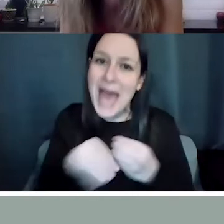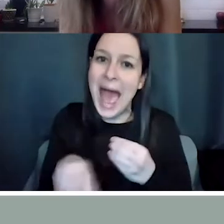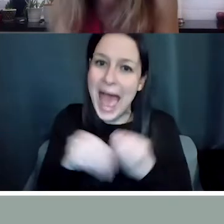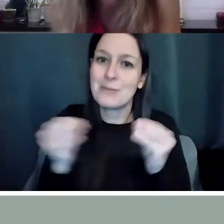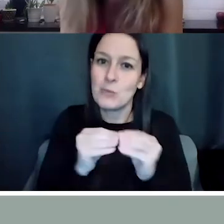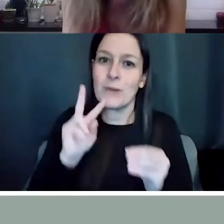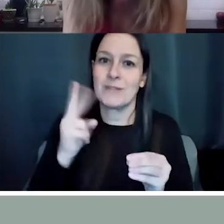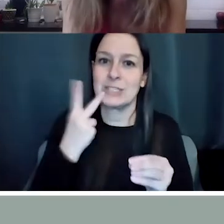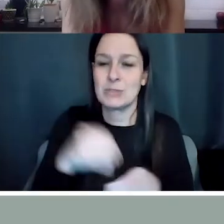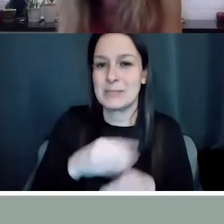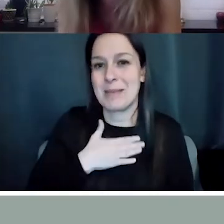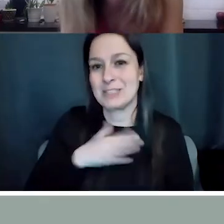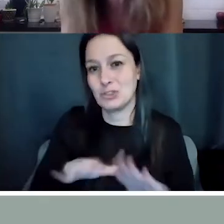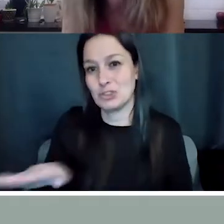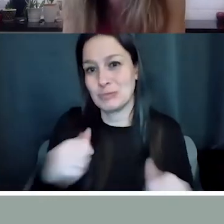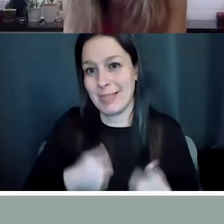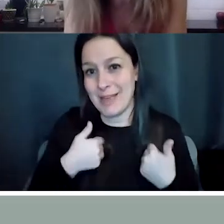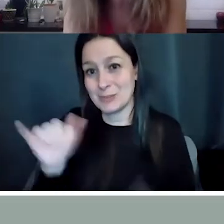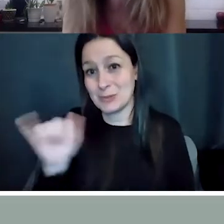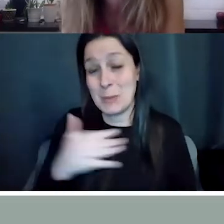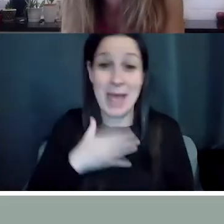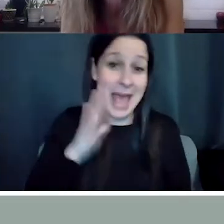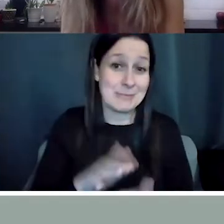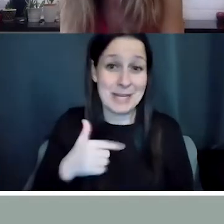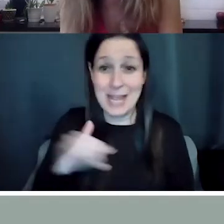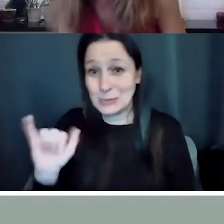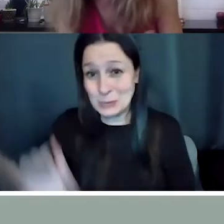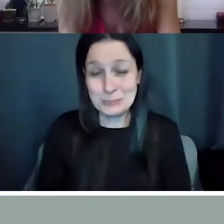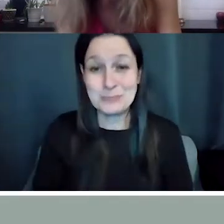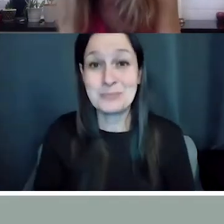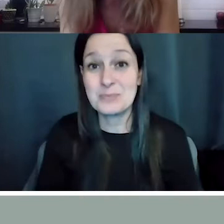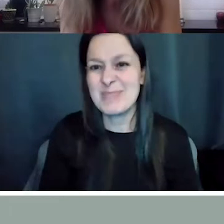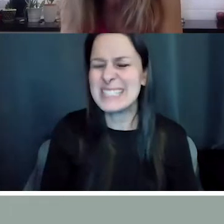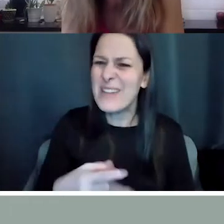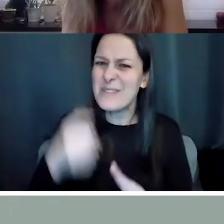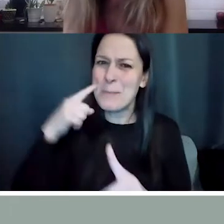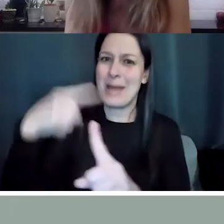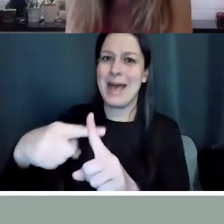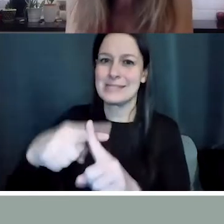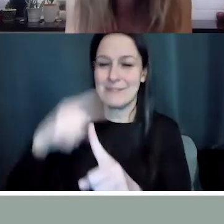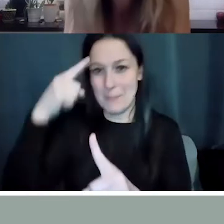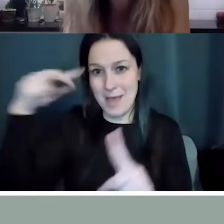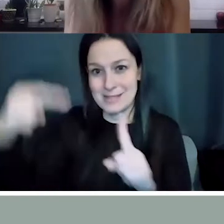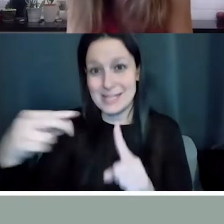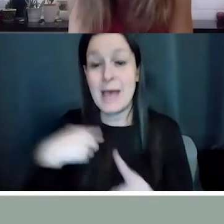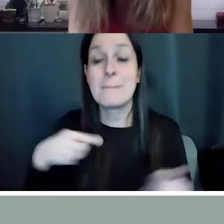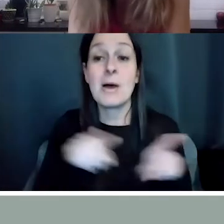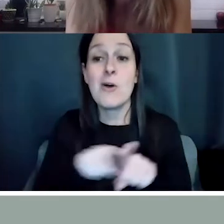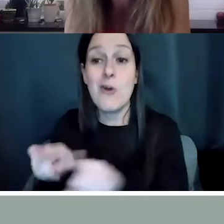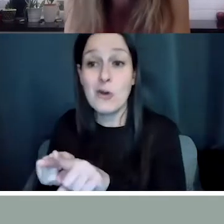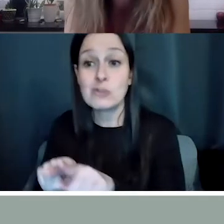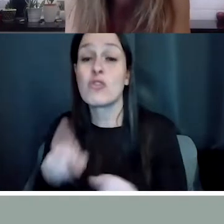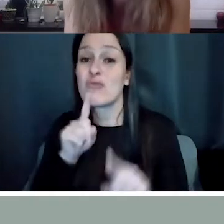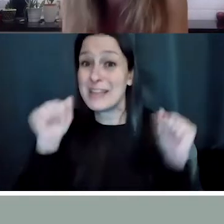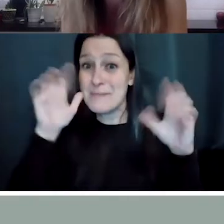amount of veggies my kids are eating and that my husband and I are eating, right? So it's from a positive mindset, but it really is amazing